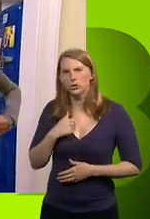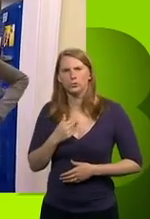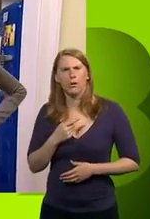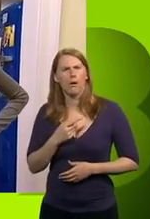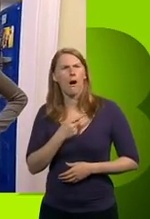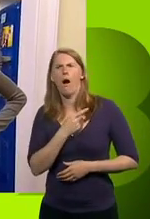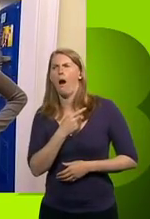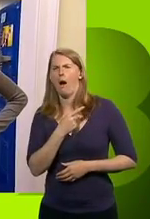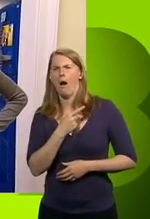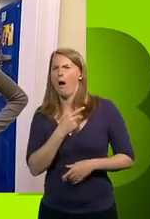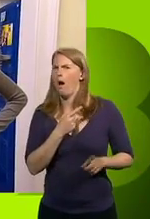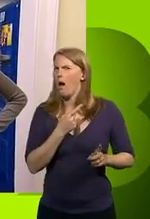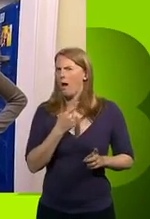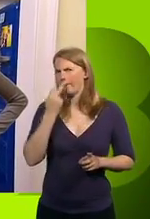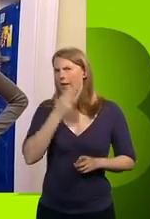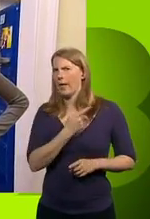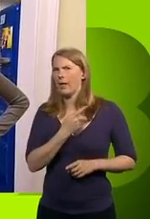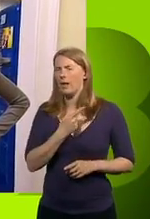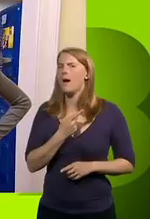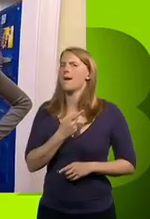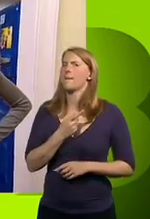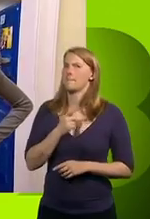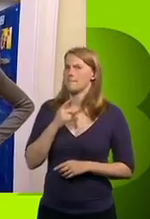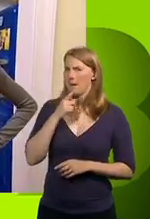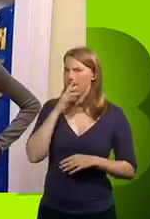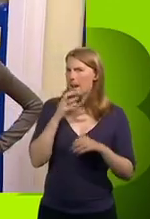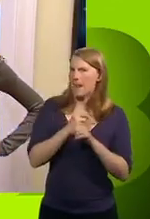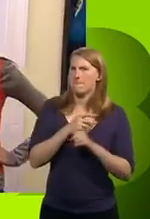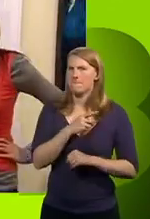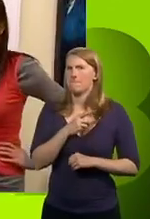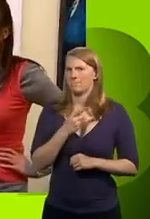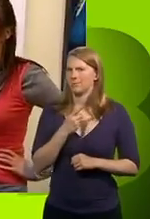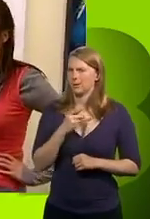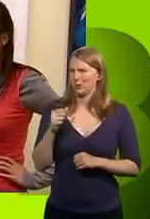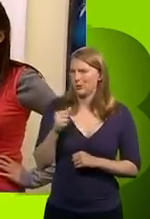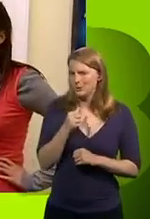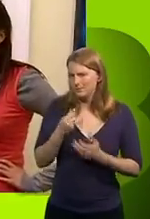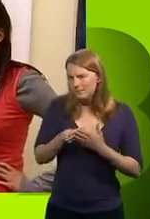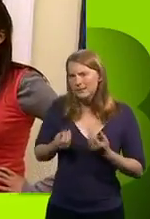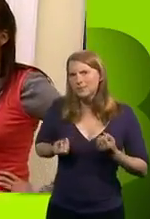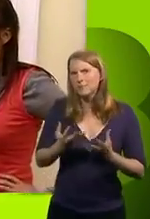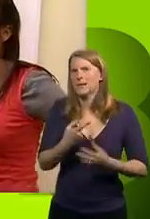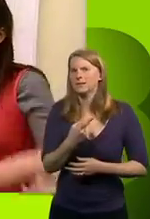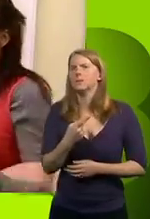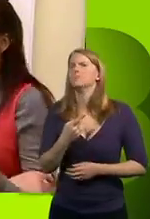shouldn't be keeping this money a secret. He should be out spending it. That boy needs some serious retail